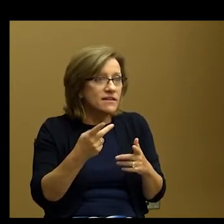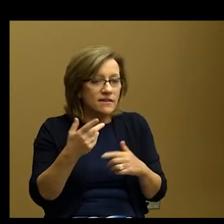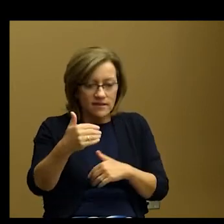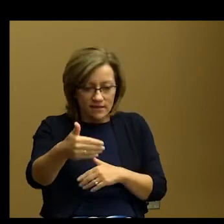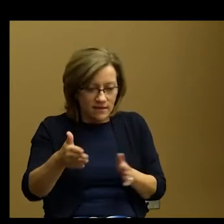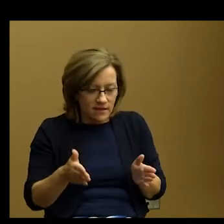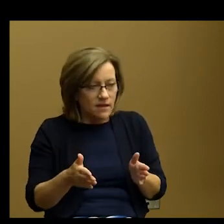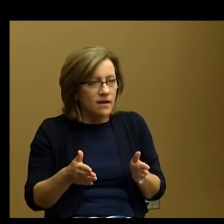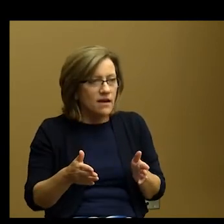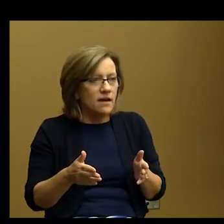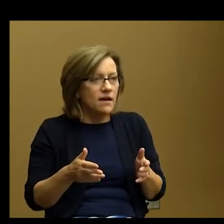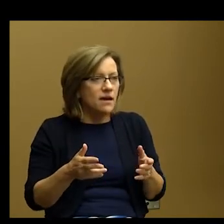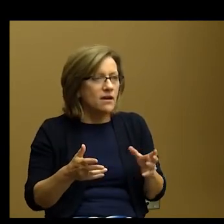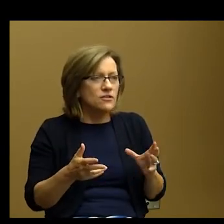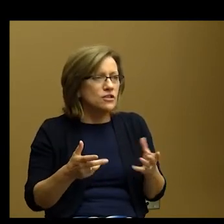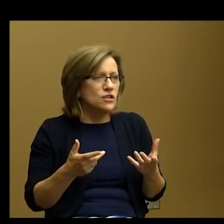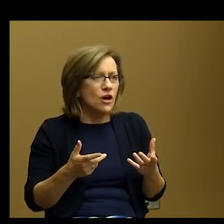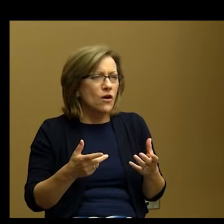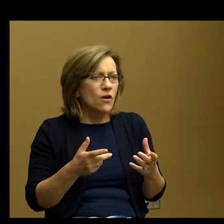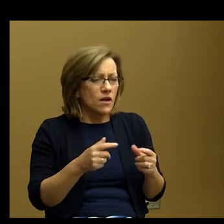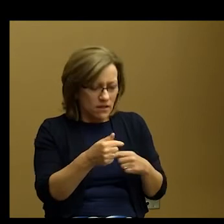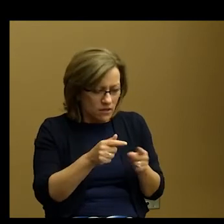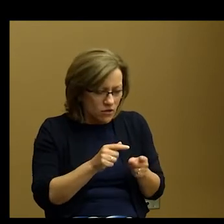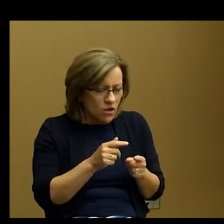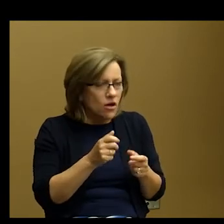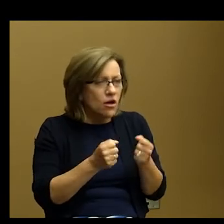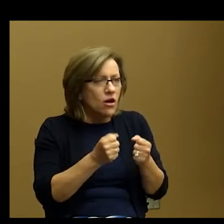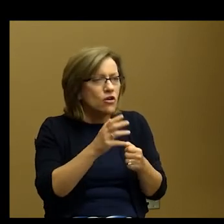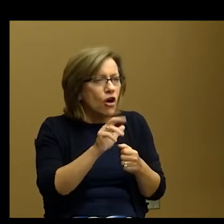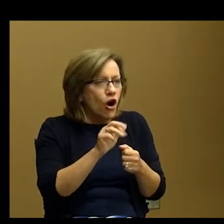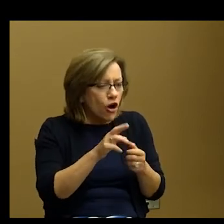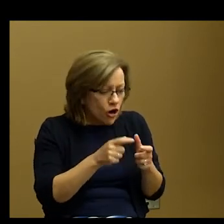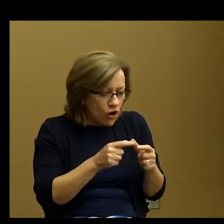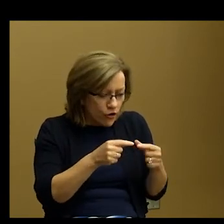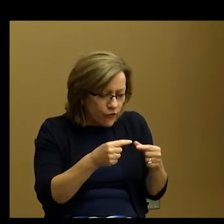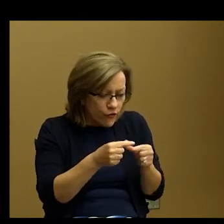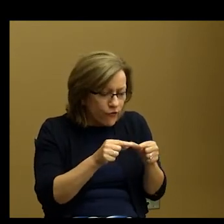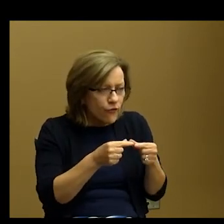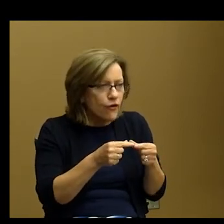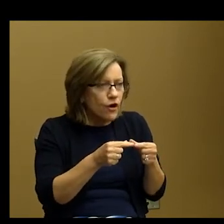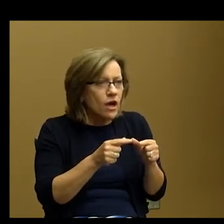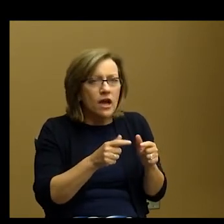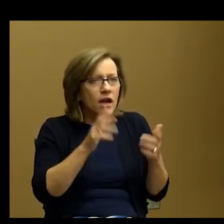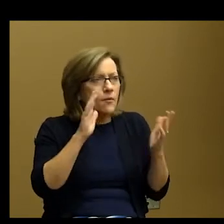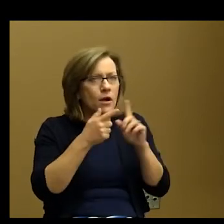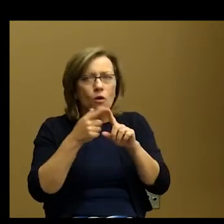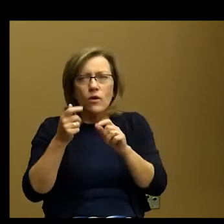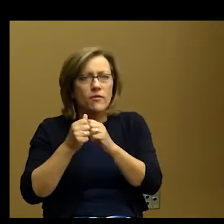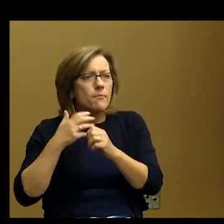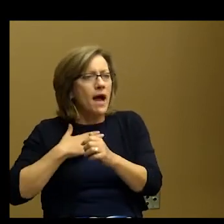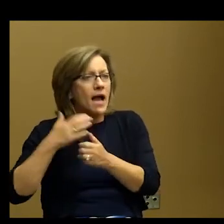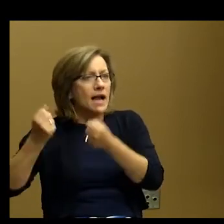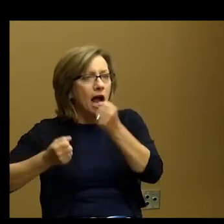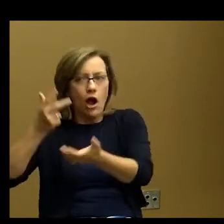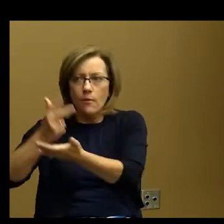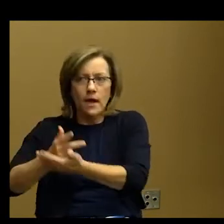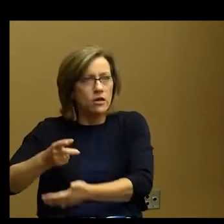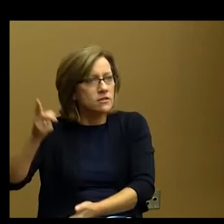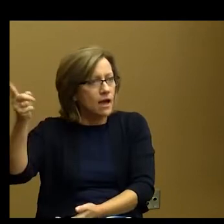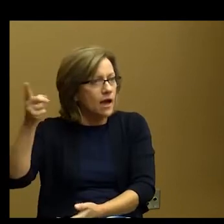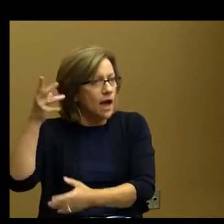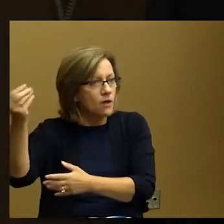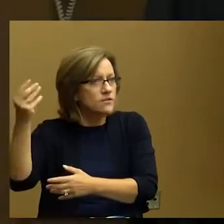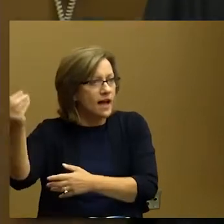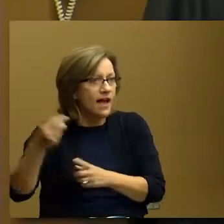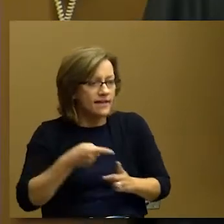a car with my automobile that's out there. It's very abstract. It doesn't mean, they can't